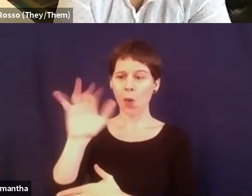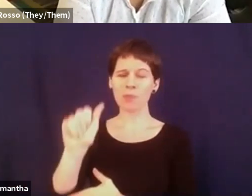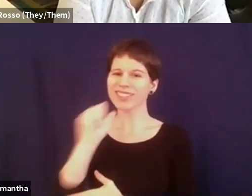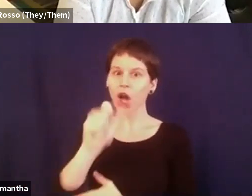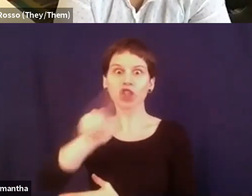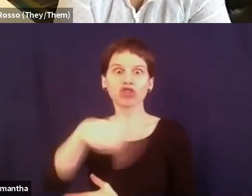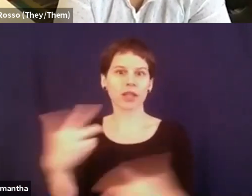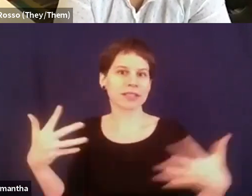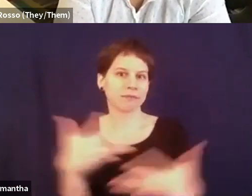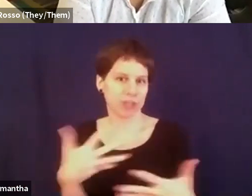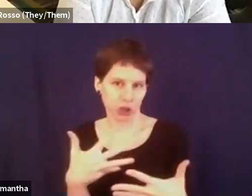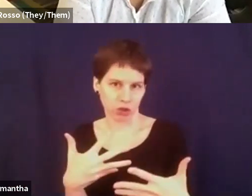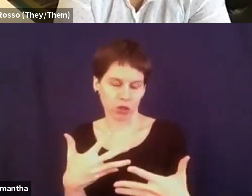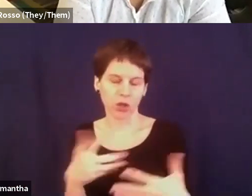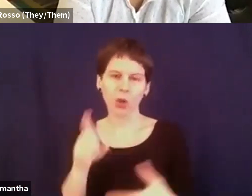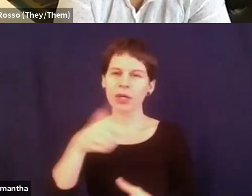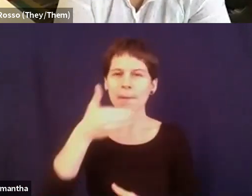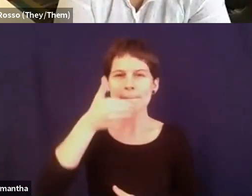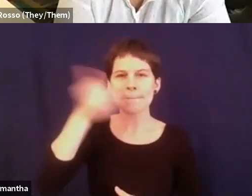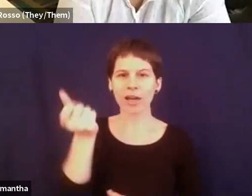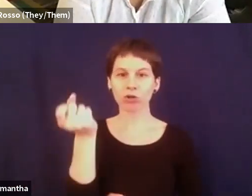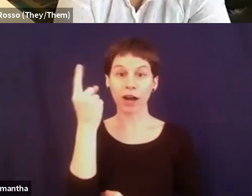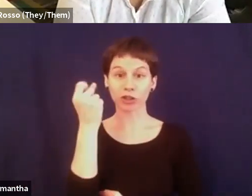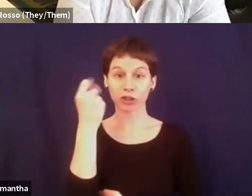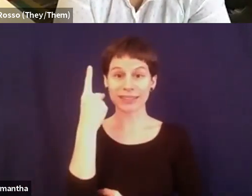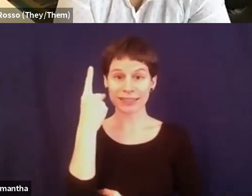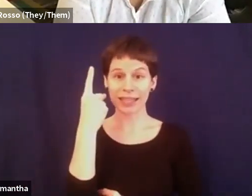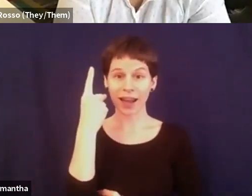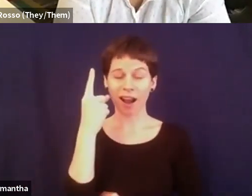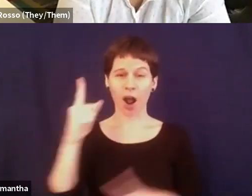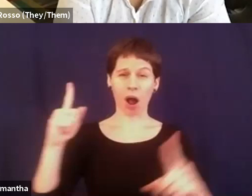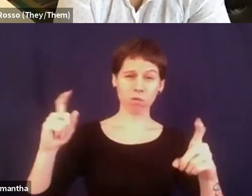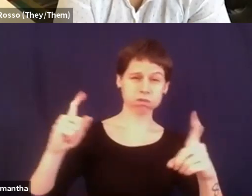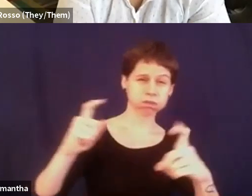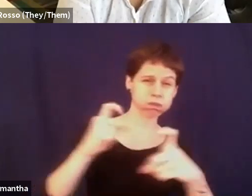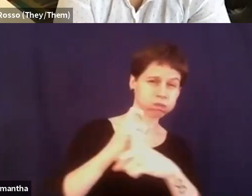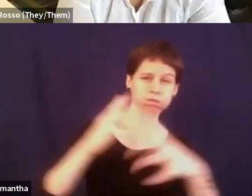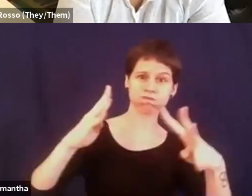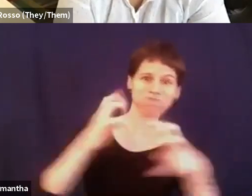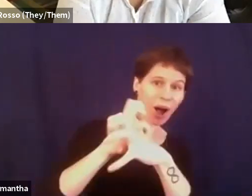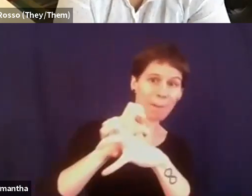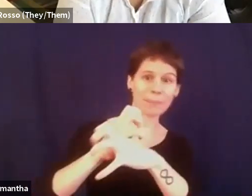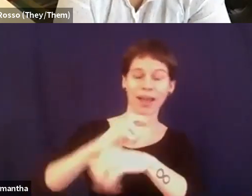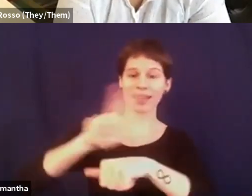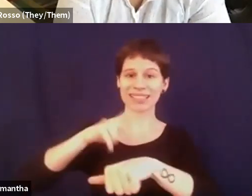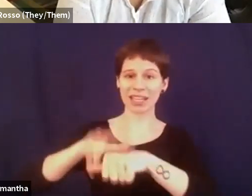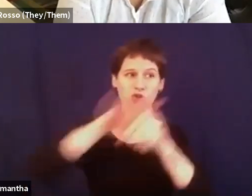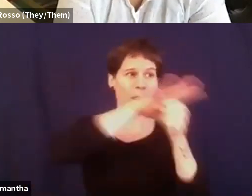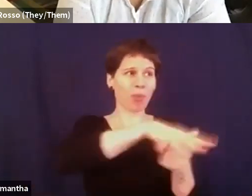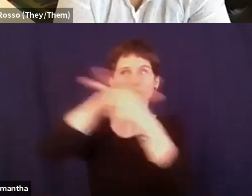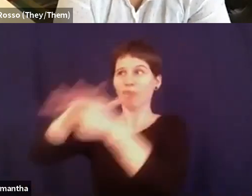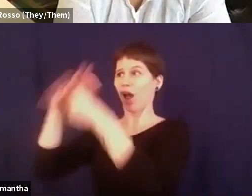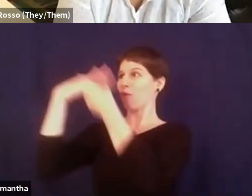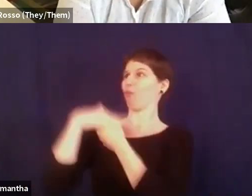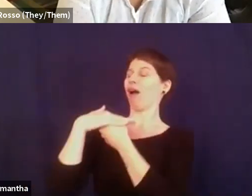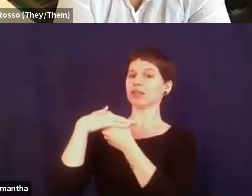we bring something better, an understanding that is about the complex natures, the ways in which we oppress each other, to